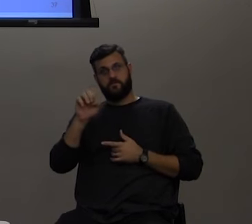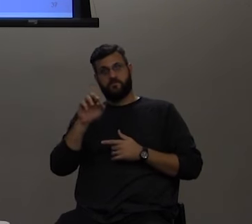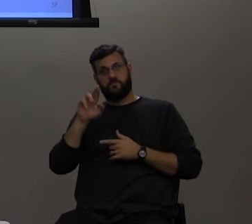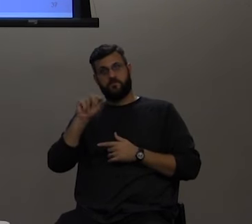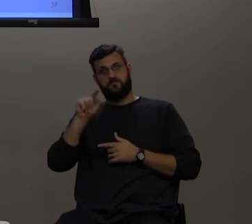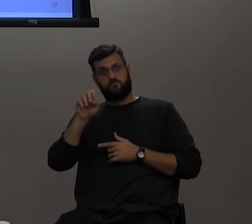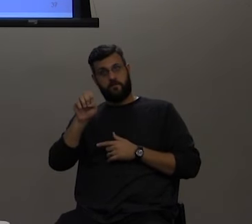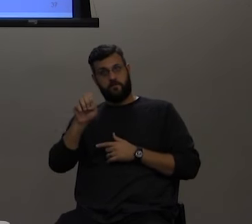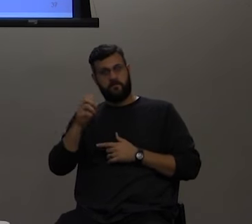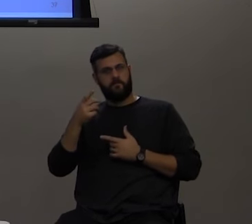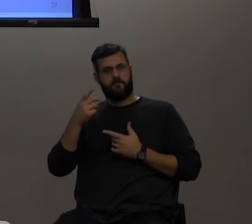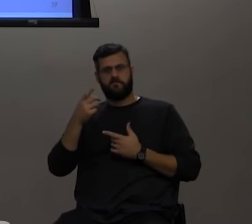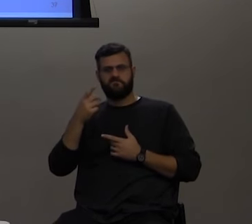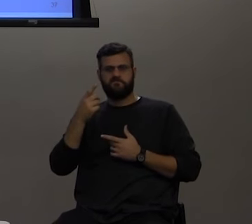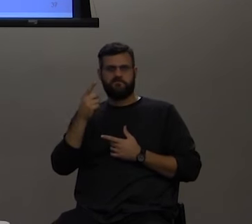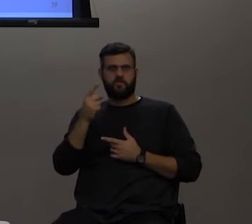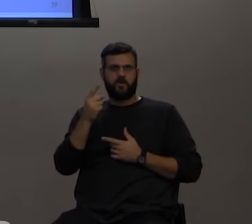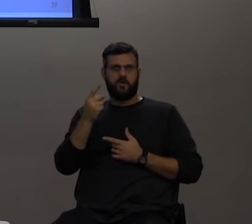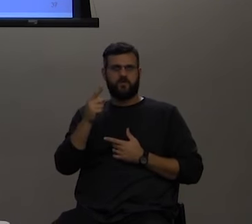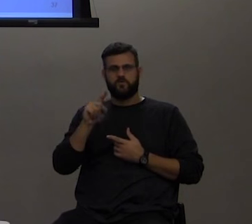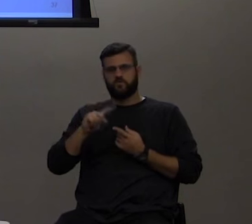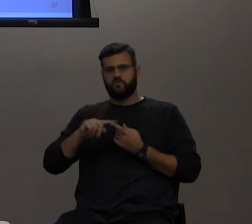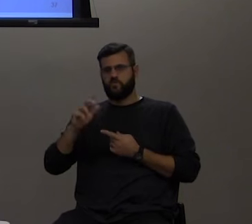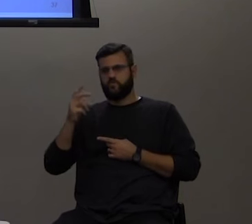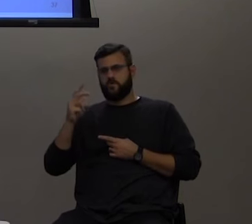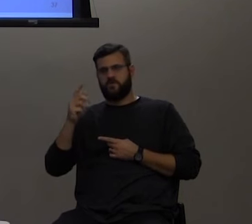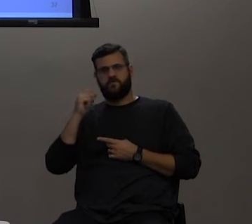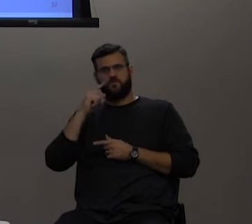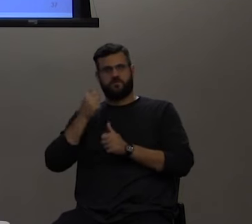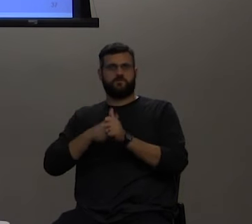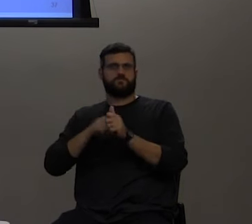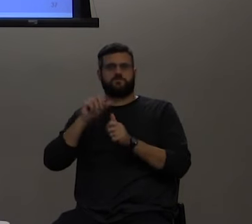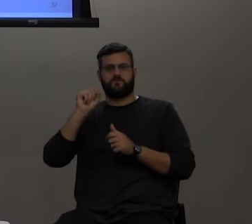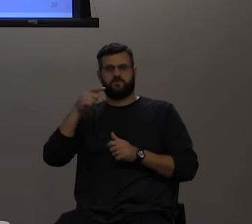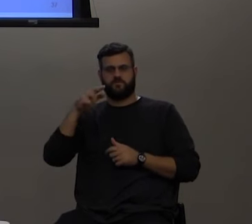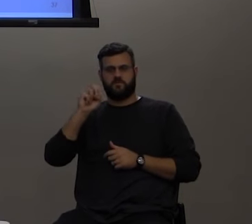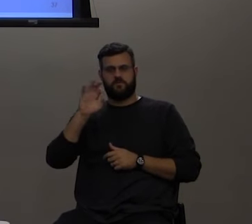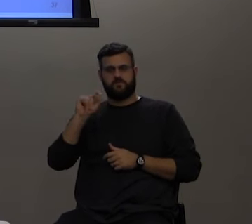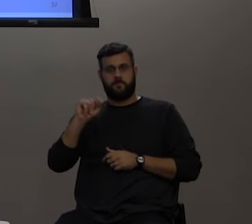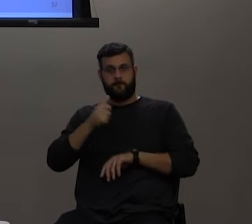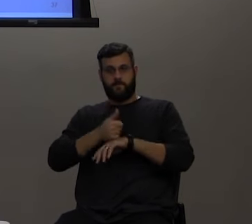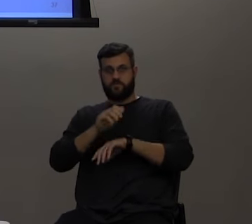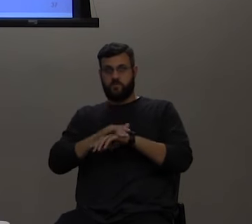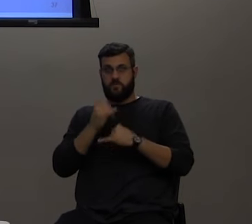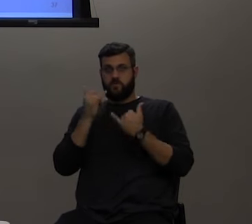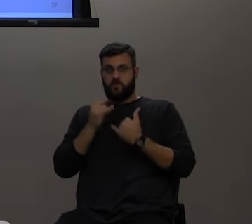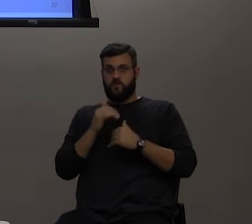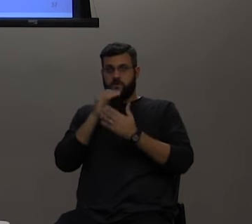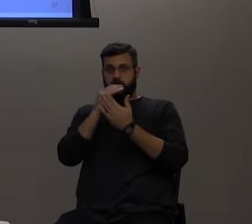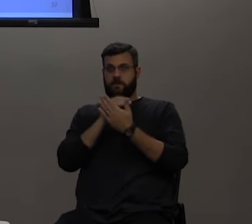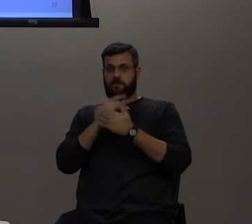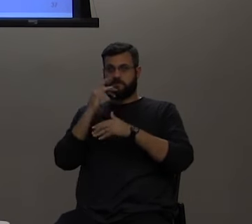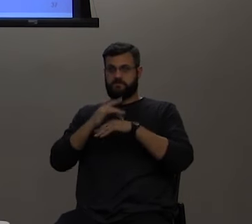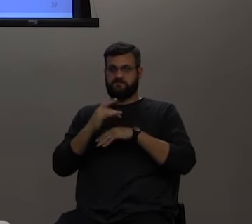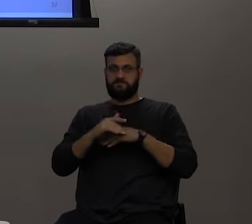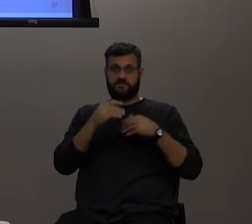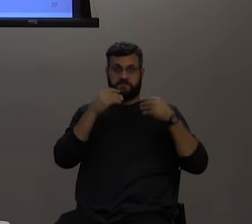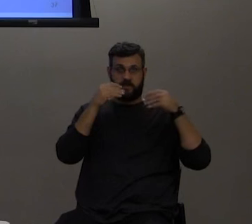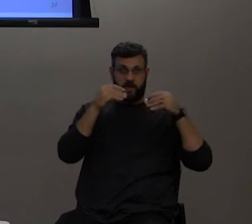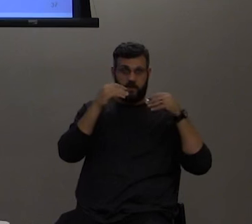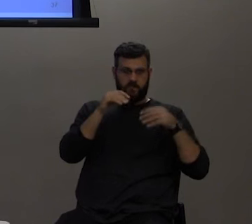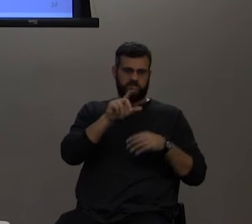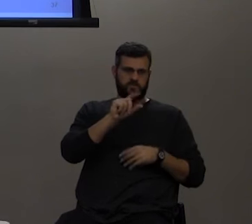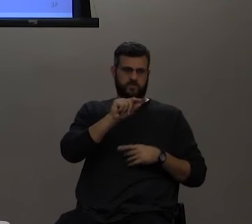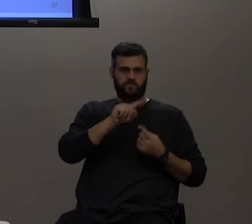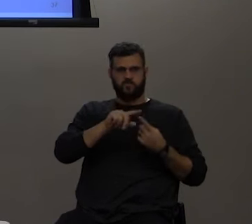Boyle County are about $1 to $3 a square foot based on current listings. And the sales prices are $20